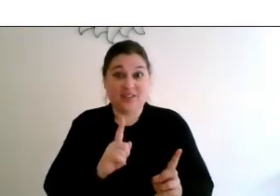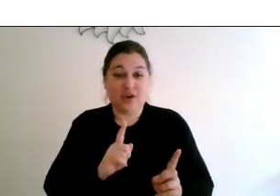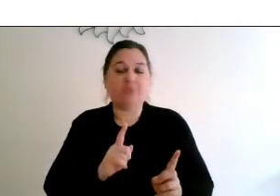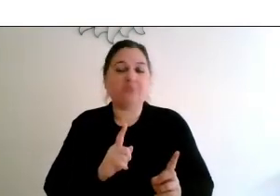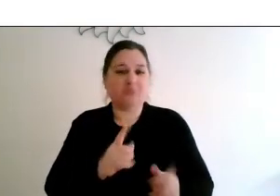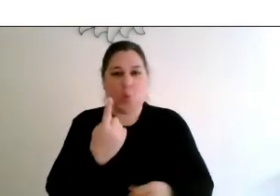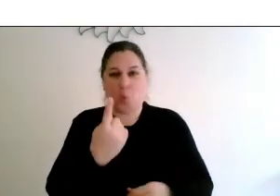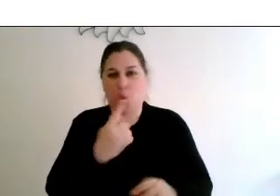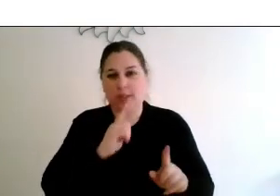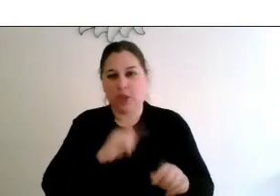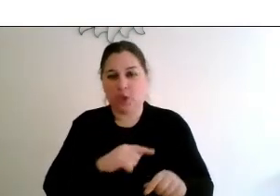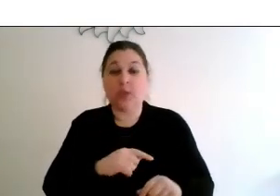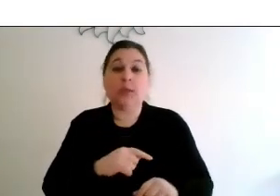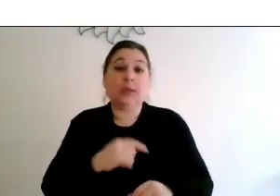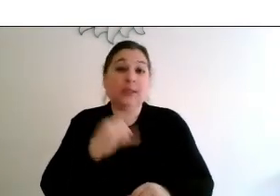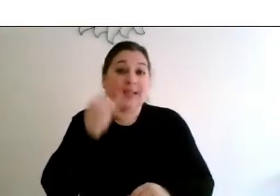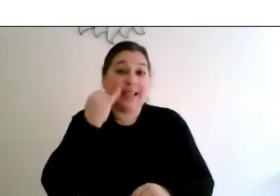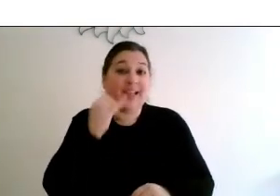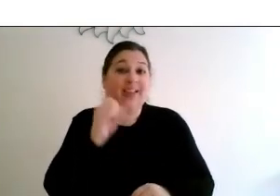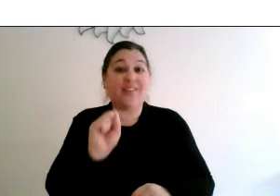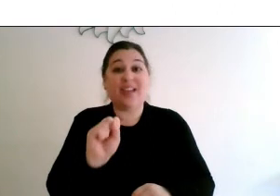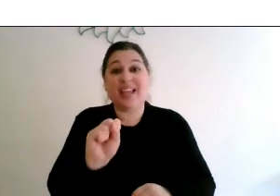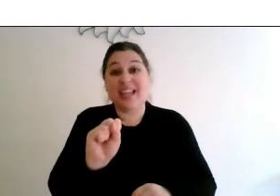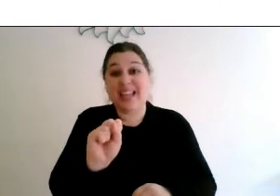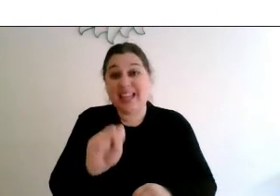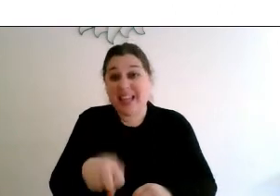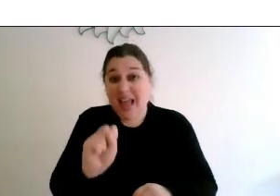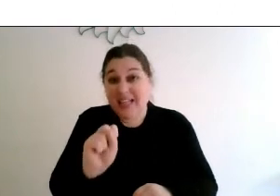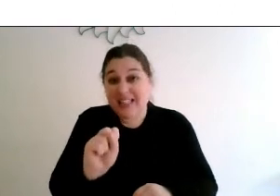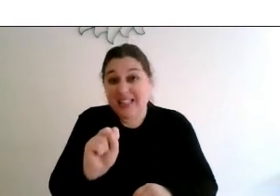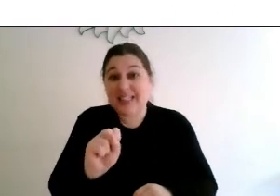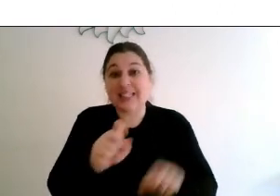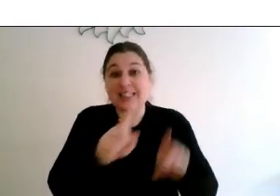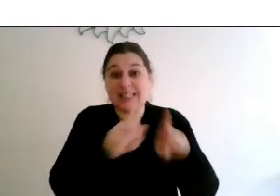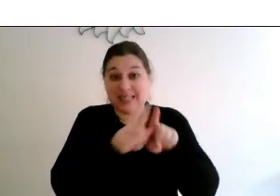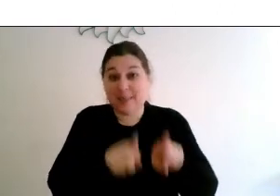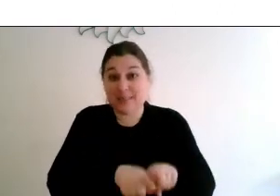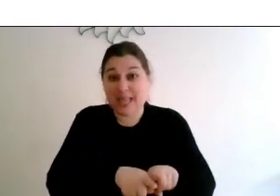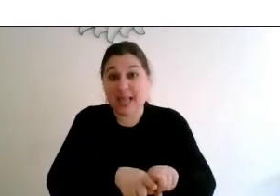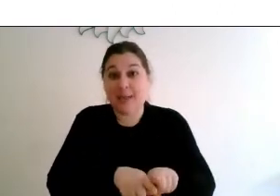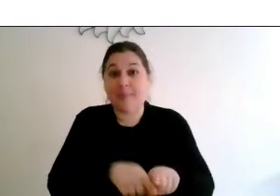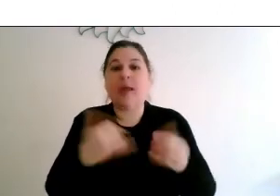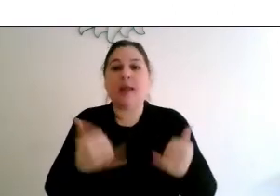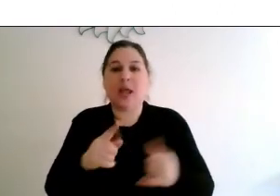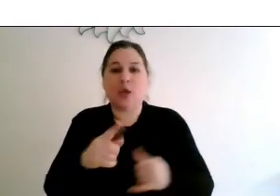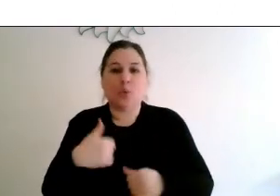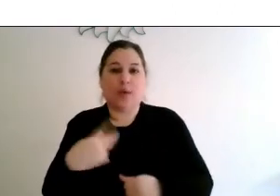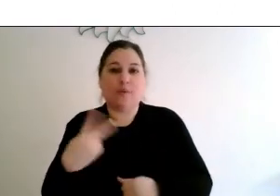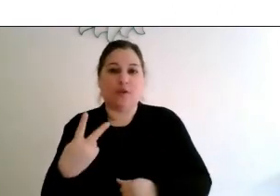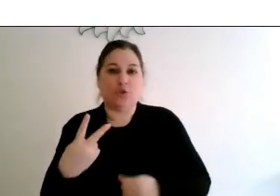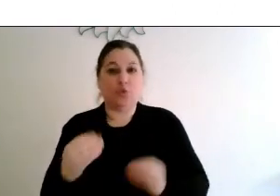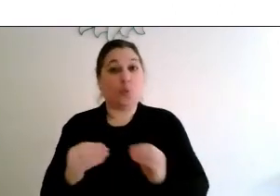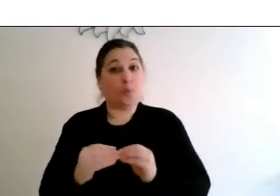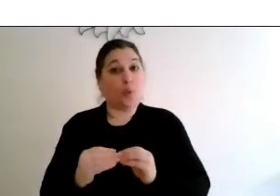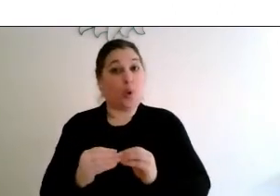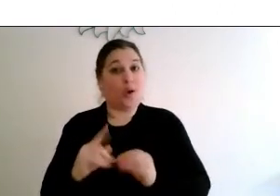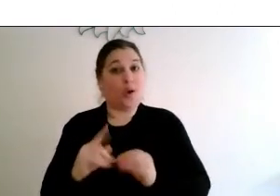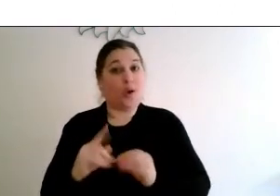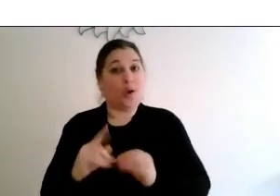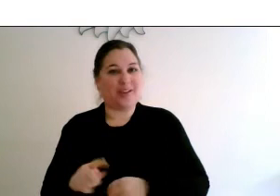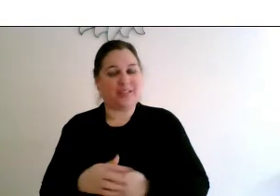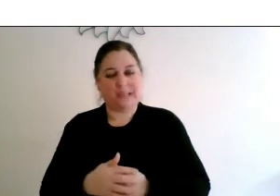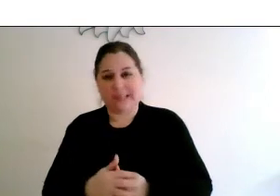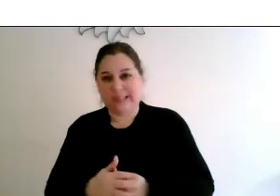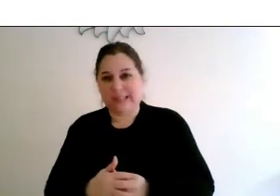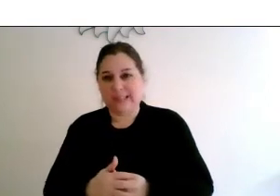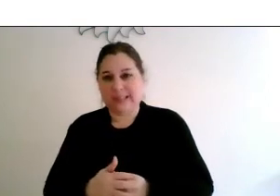then it's yes, but there's two options. Ask yourself, do they have the same y-intercept? If it's no, that means there's